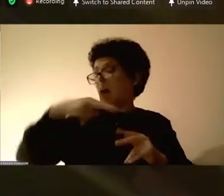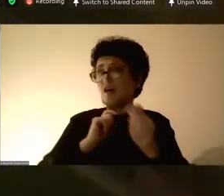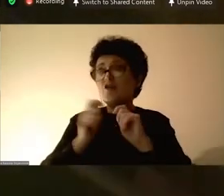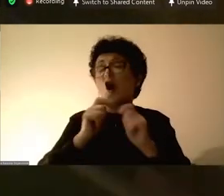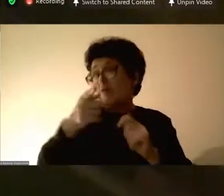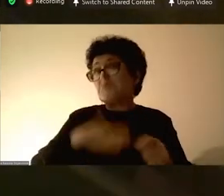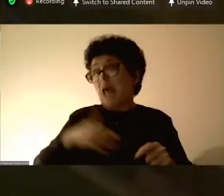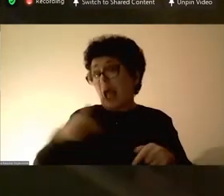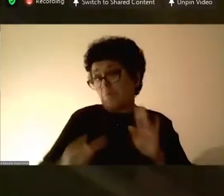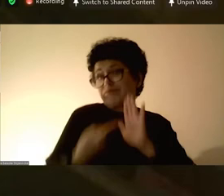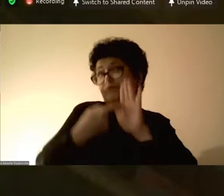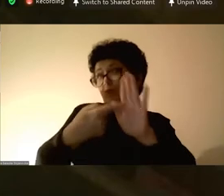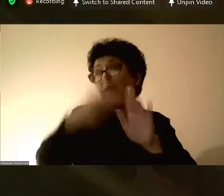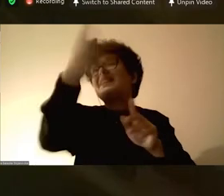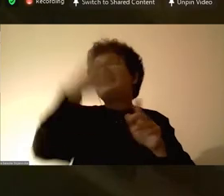no